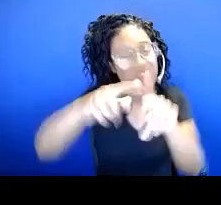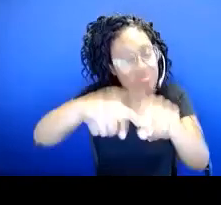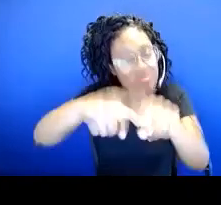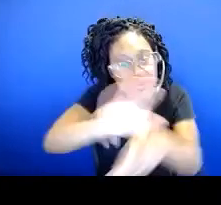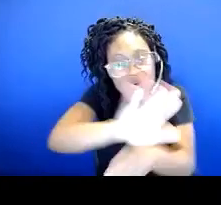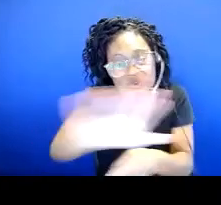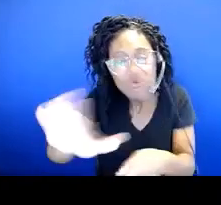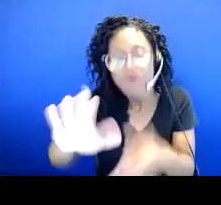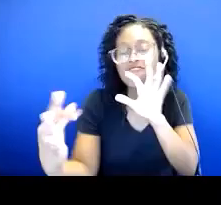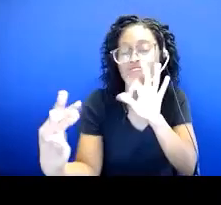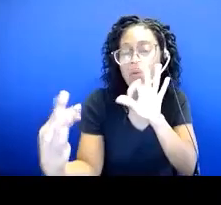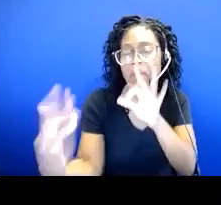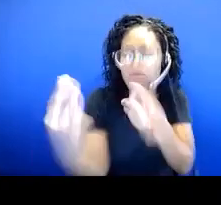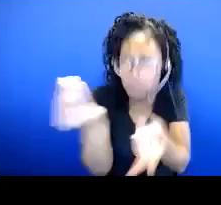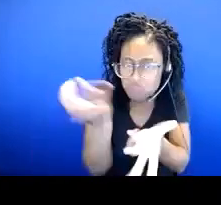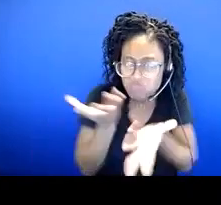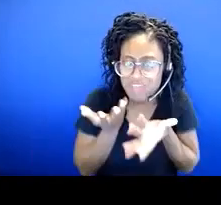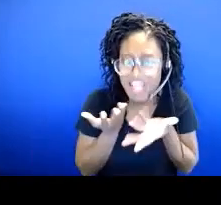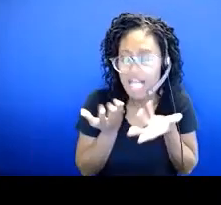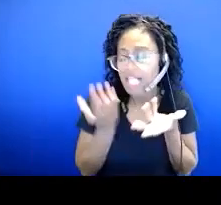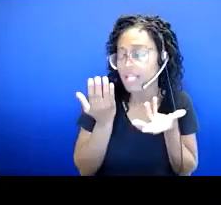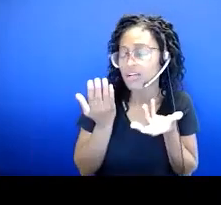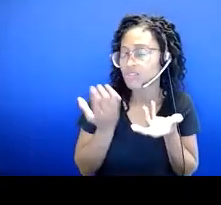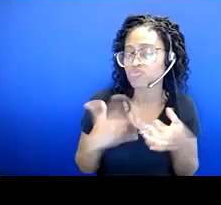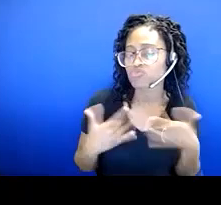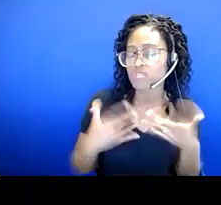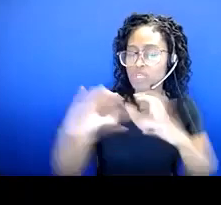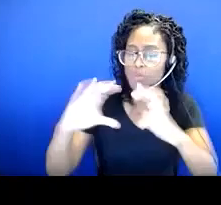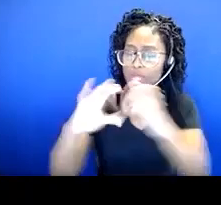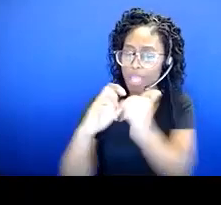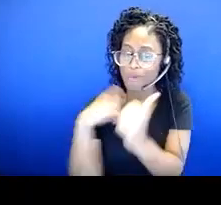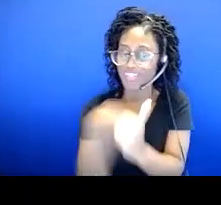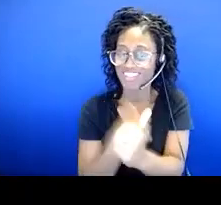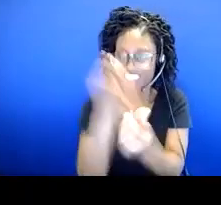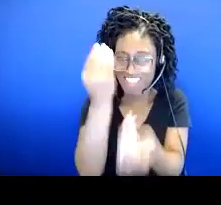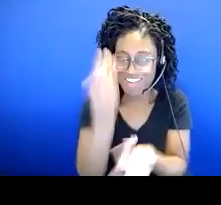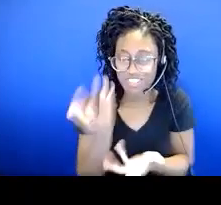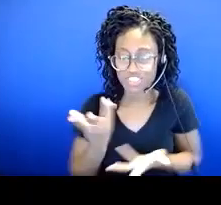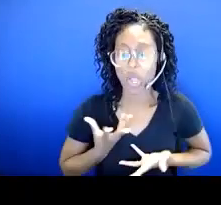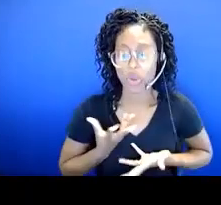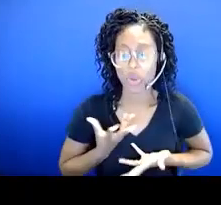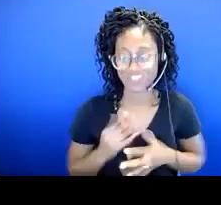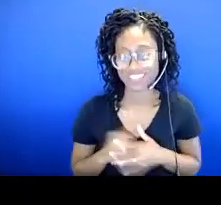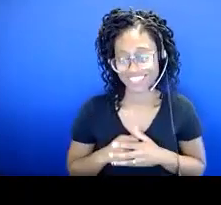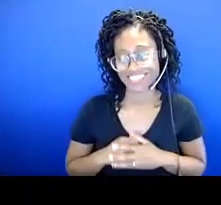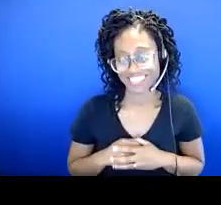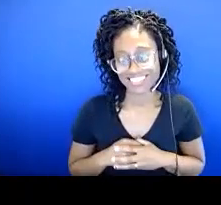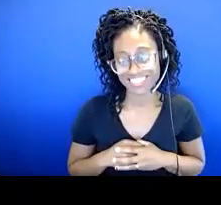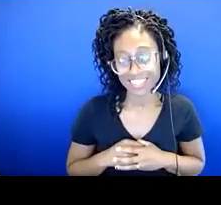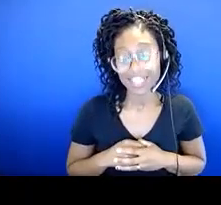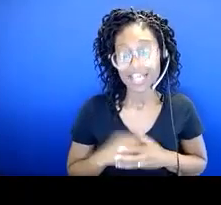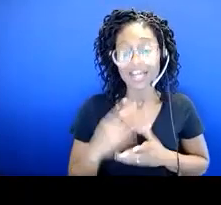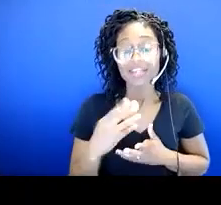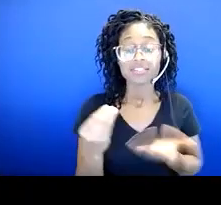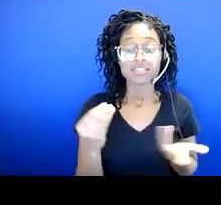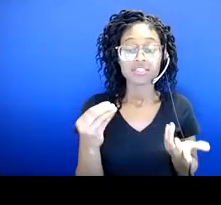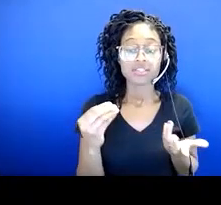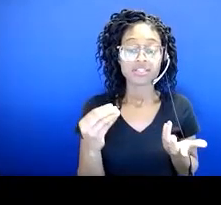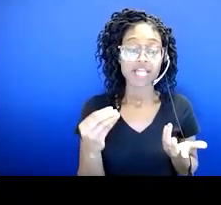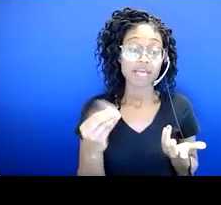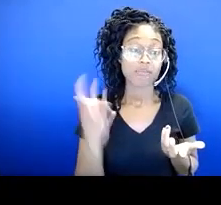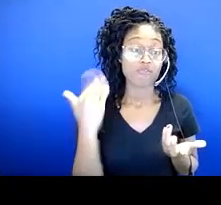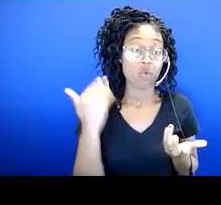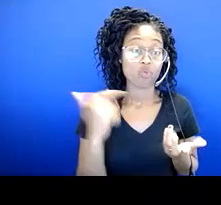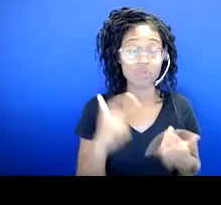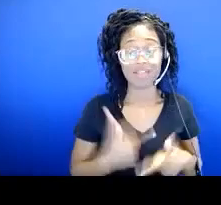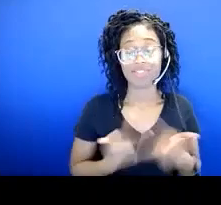and for communicating with our colleagues. So it was just in this span of time, we moved from live chats to